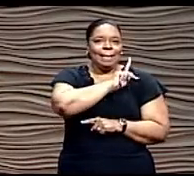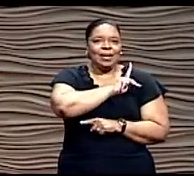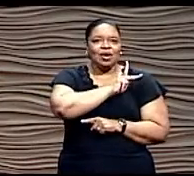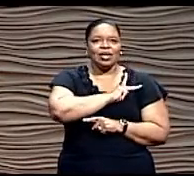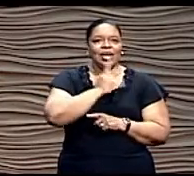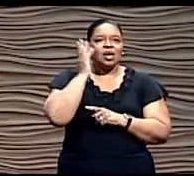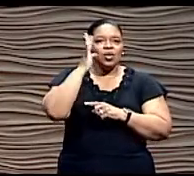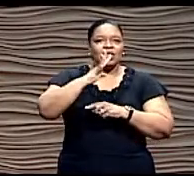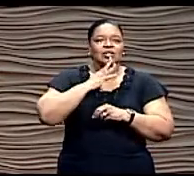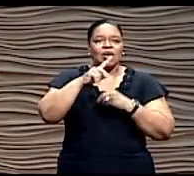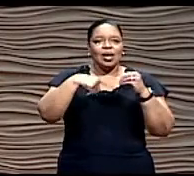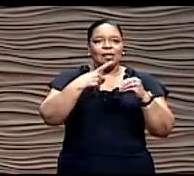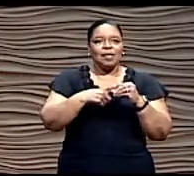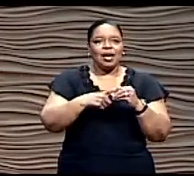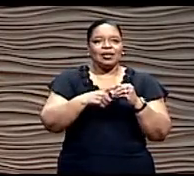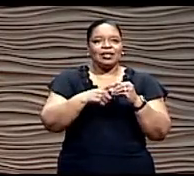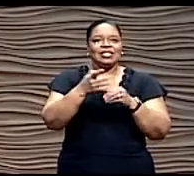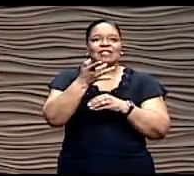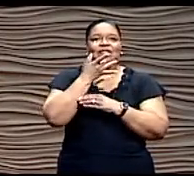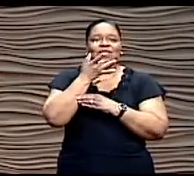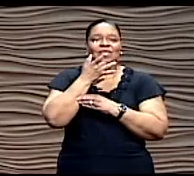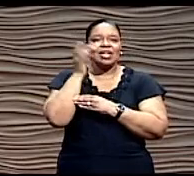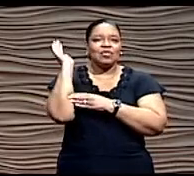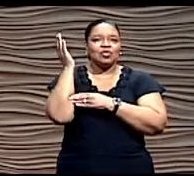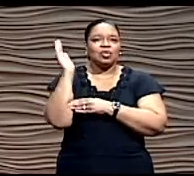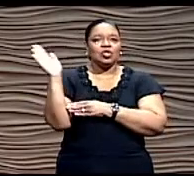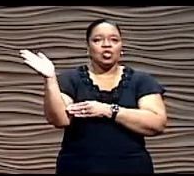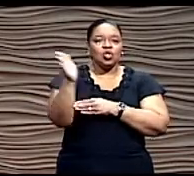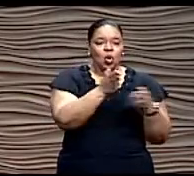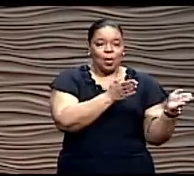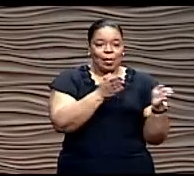favorite speeches, Your Blueprint for Life.